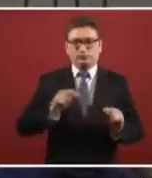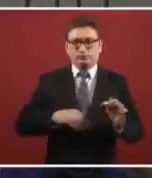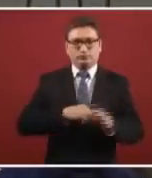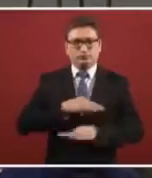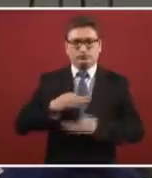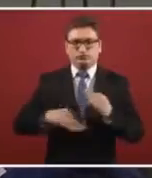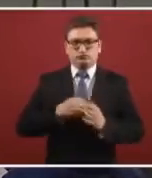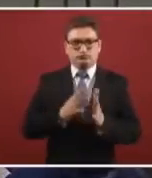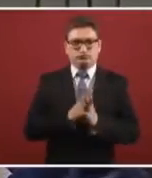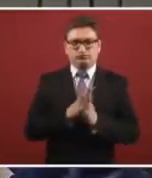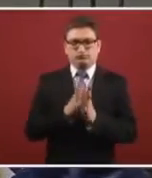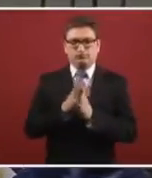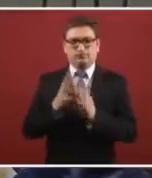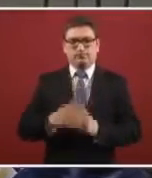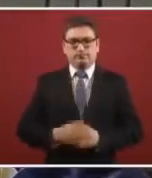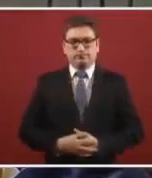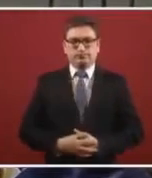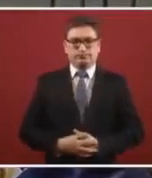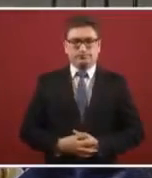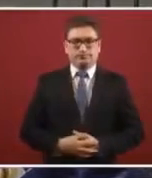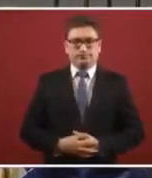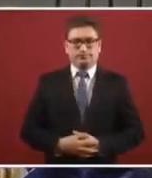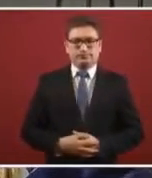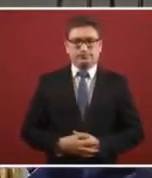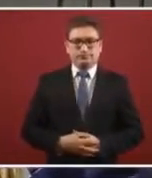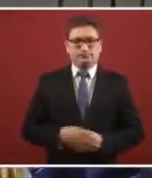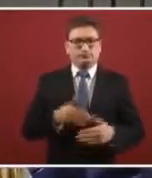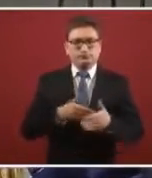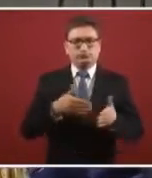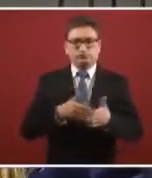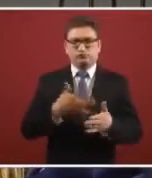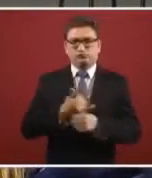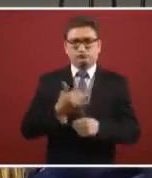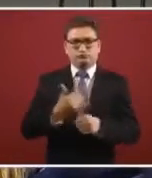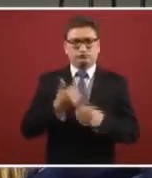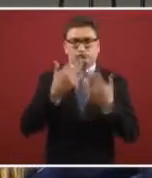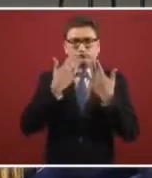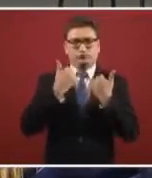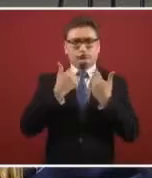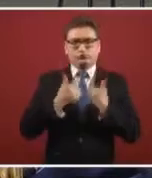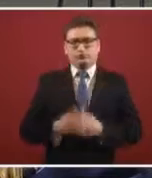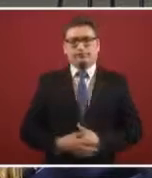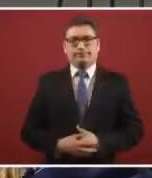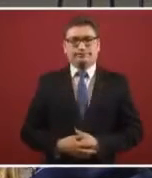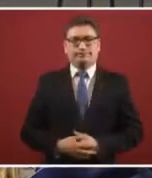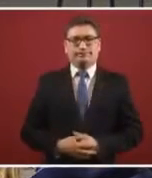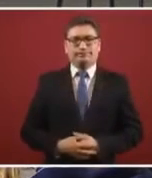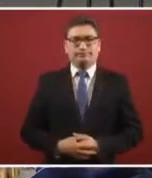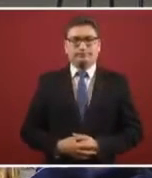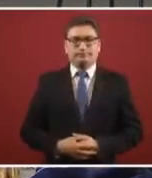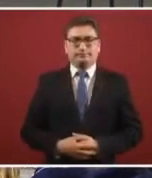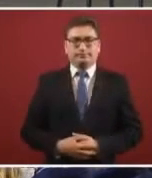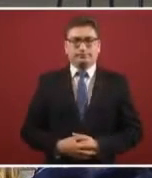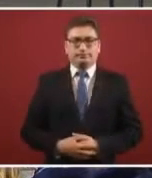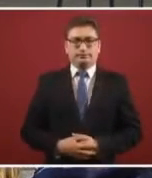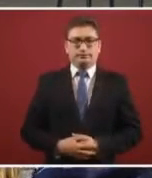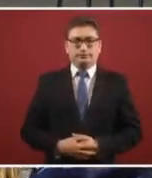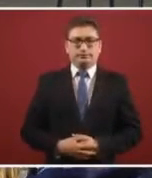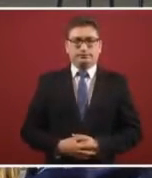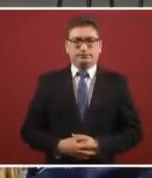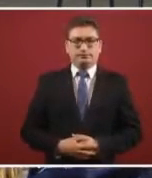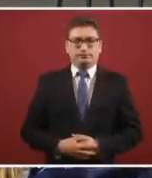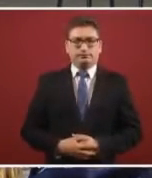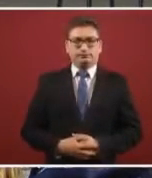in conjunction that is No participating. hay ningún obstáculo, ninguna limitación. There is no obstacle, no Está limitation.